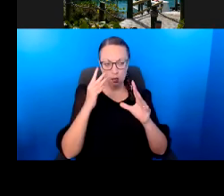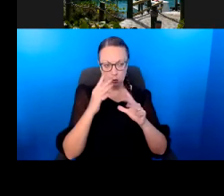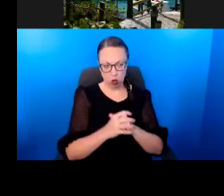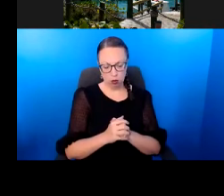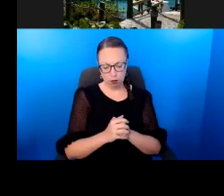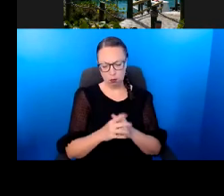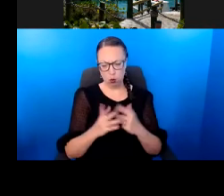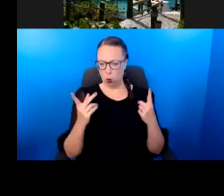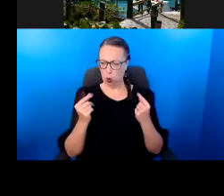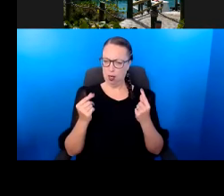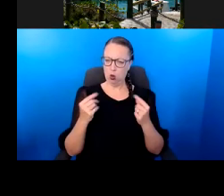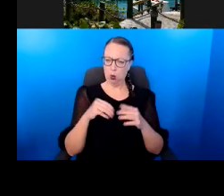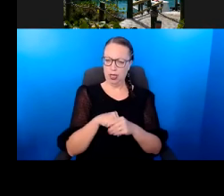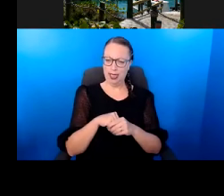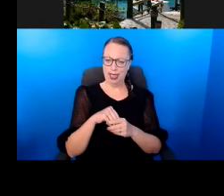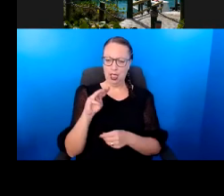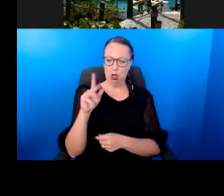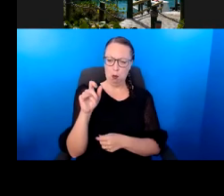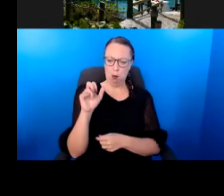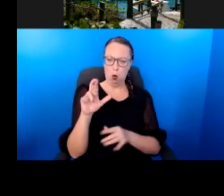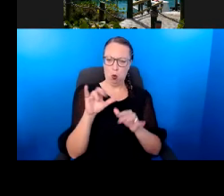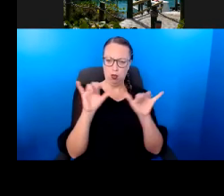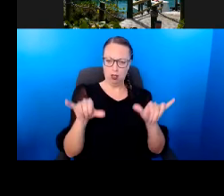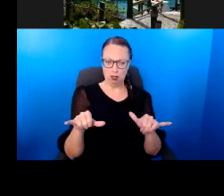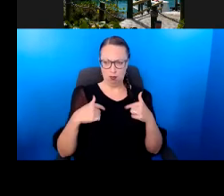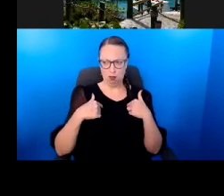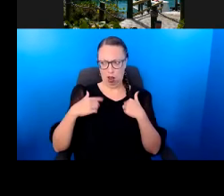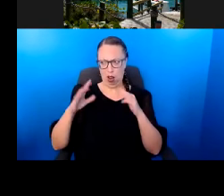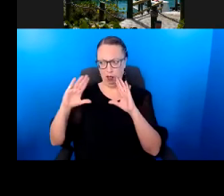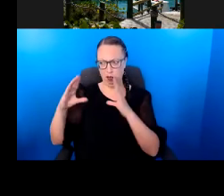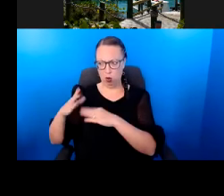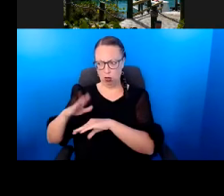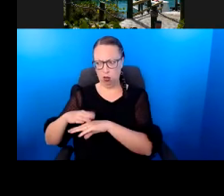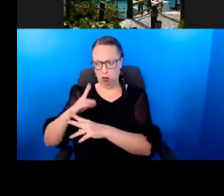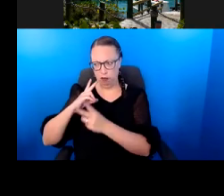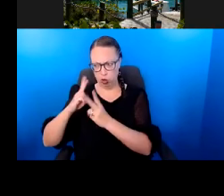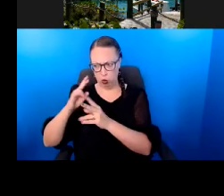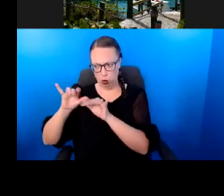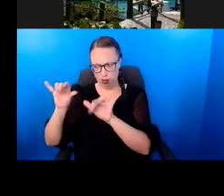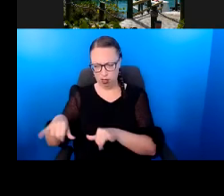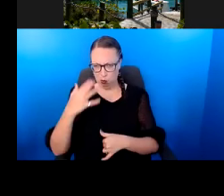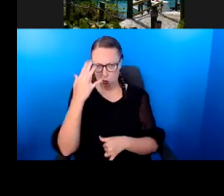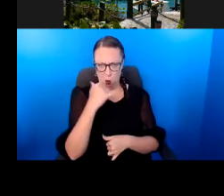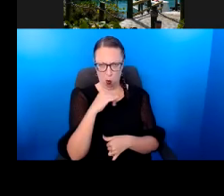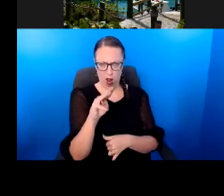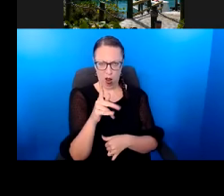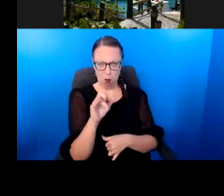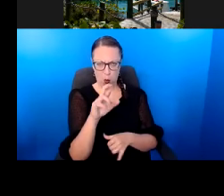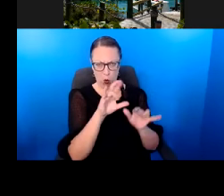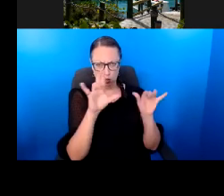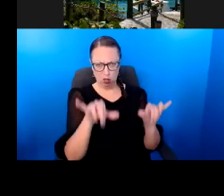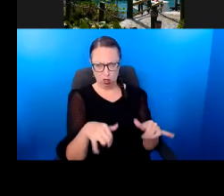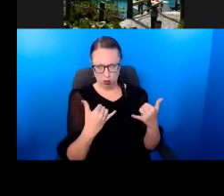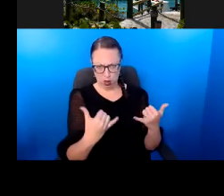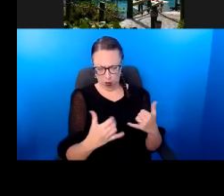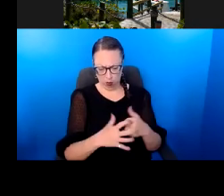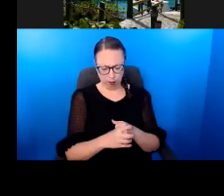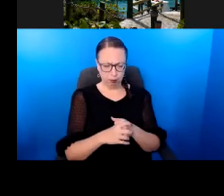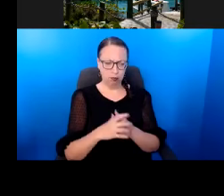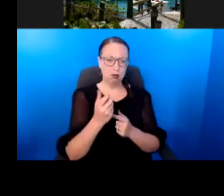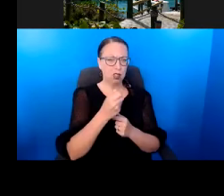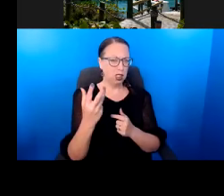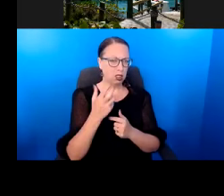system? All of my work has been in the visual system. Why the motor system? Several reasons. The first is